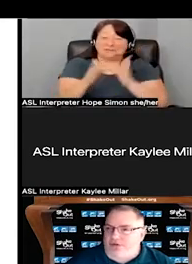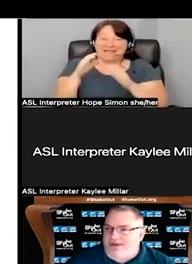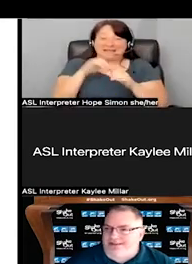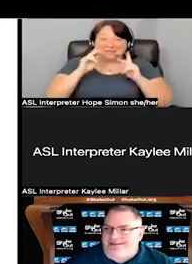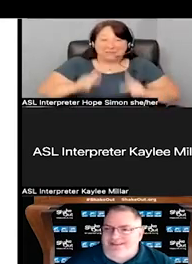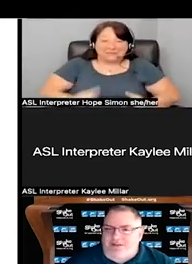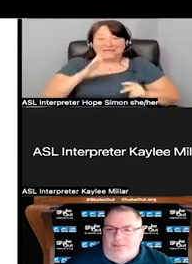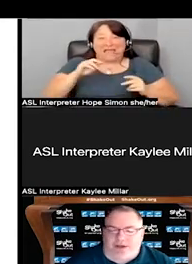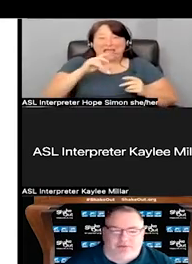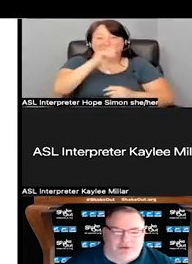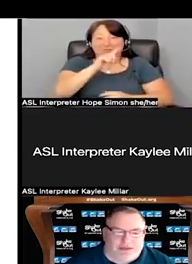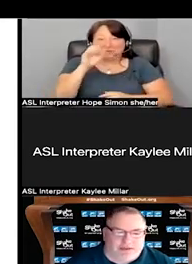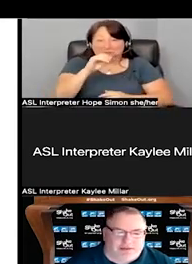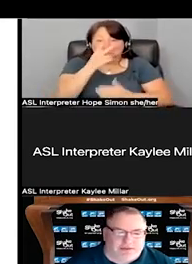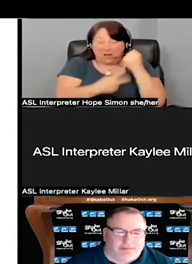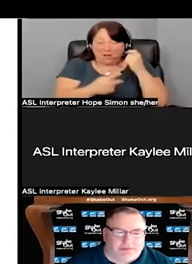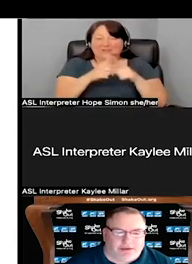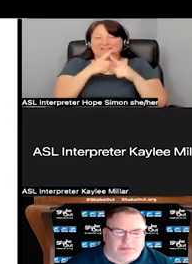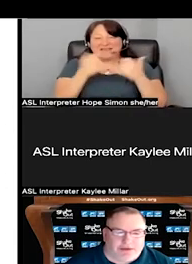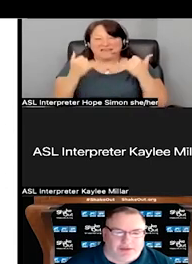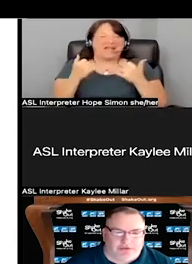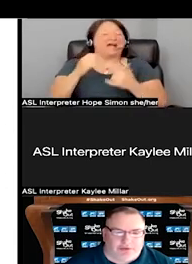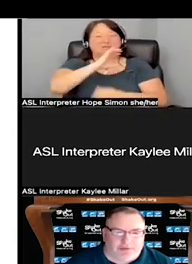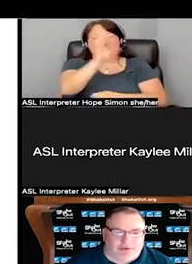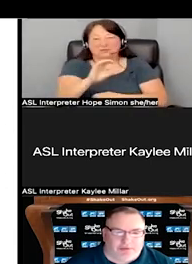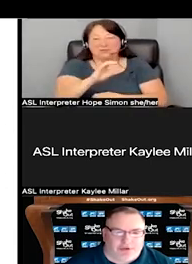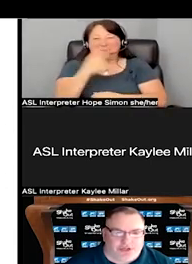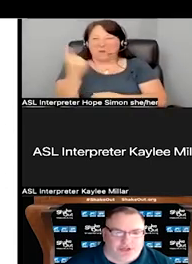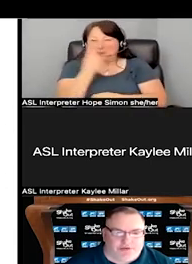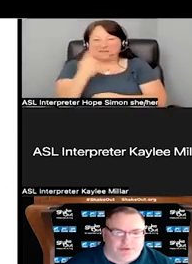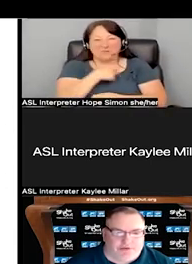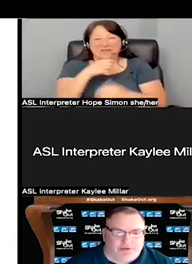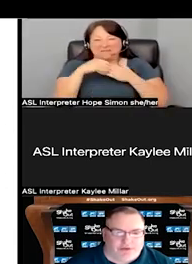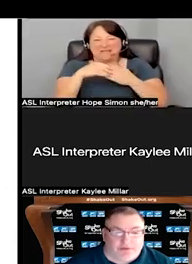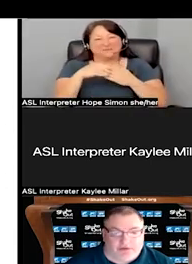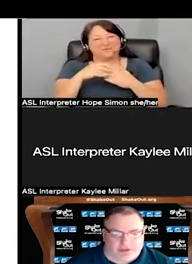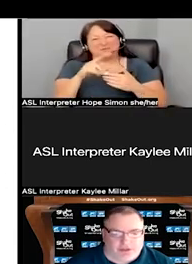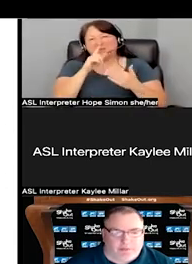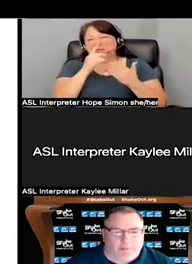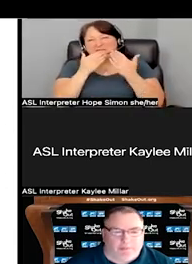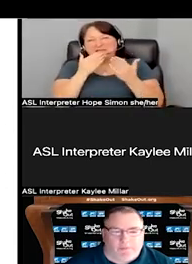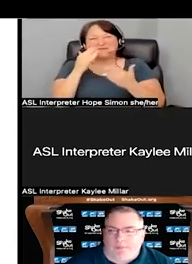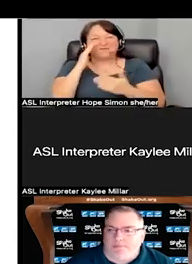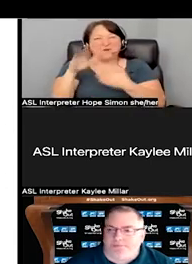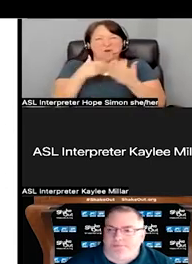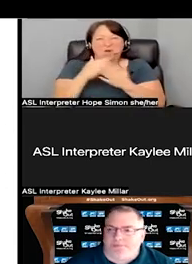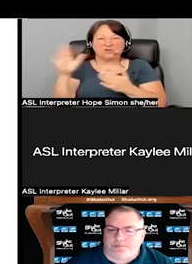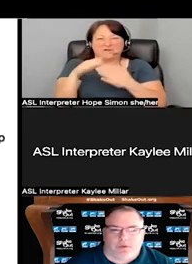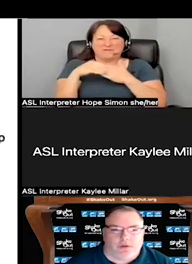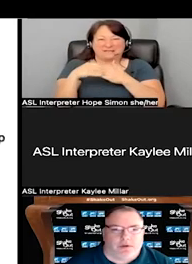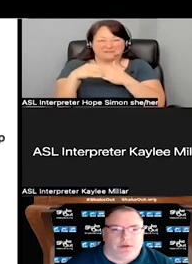Zoom only. A little bit of being flexible, and we appreciate everyone's flexibility.